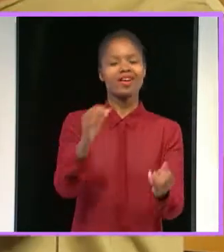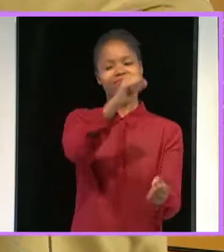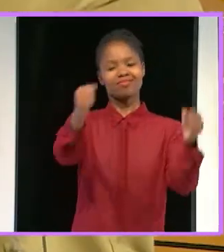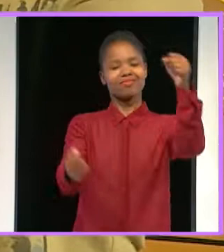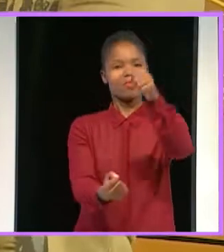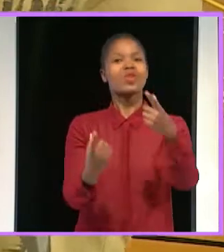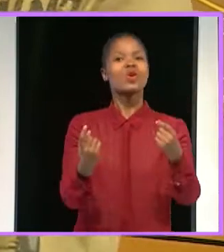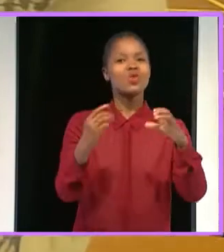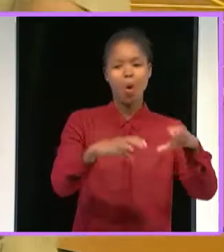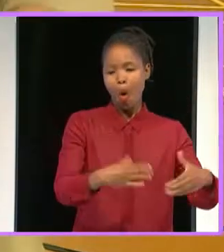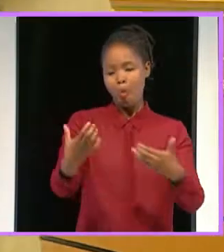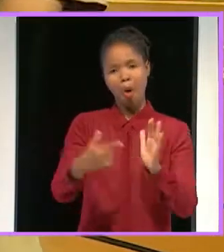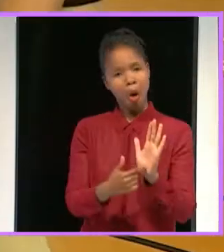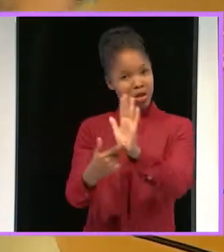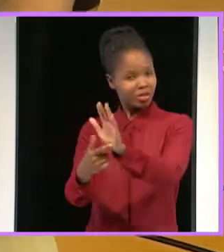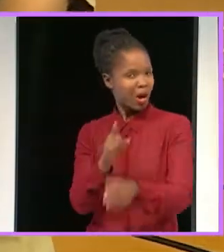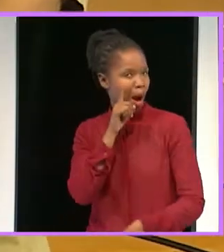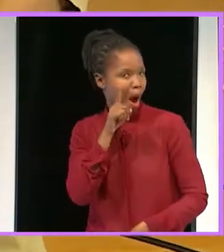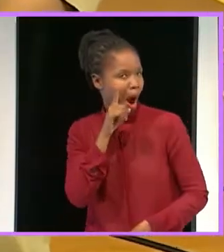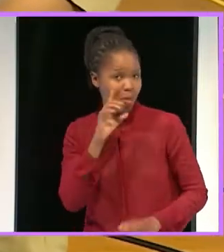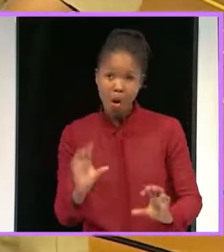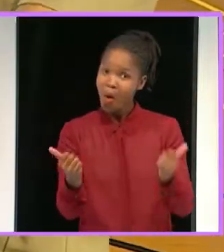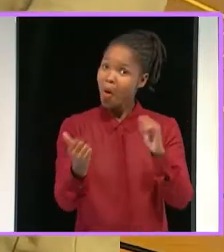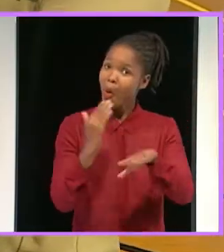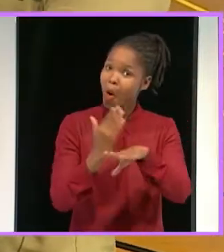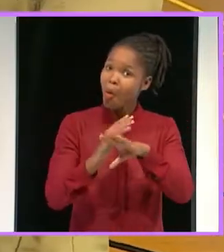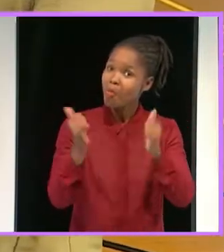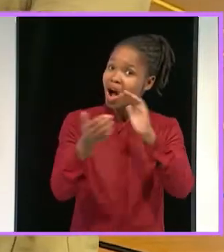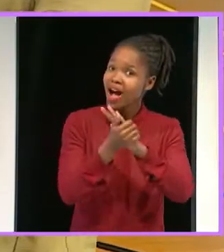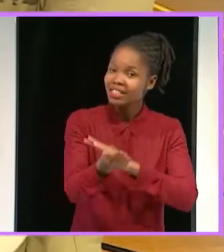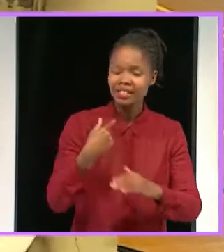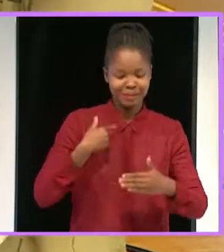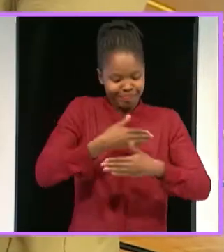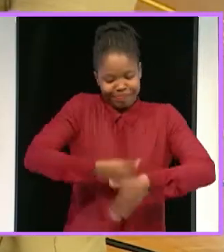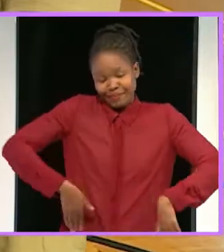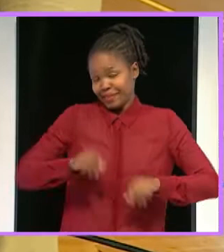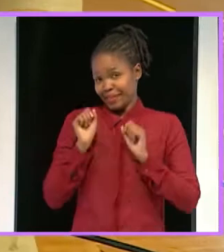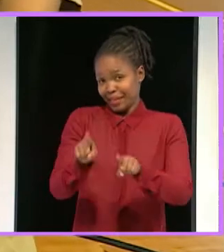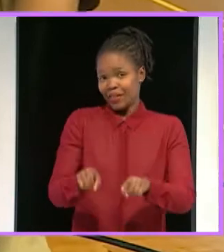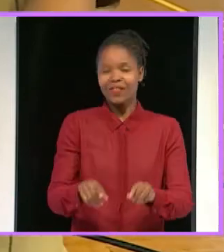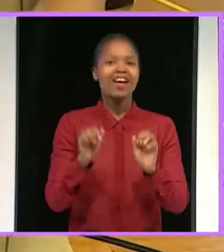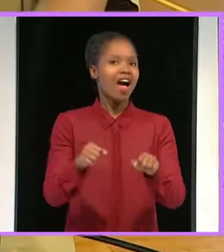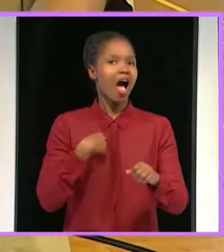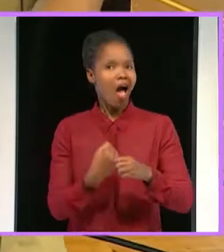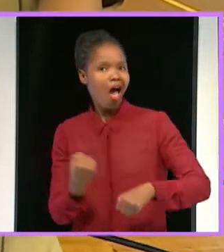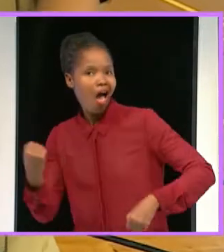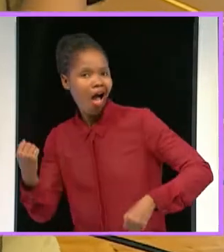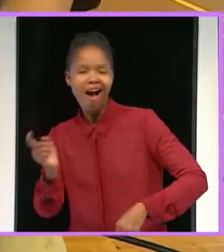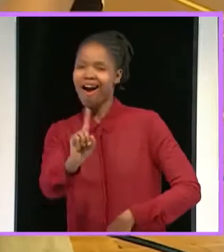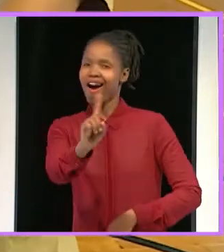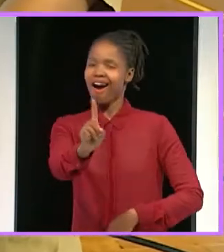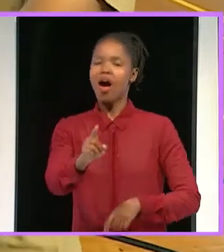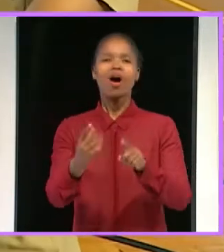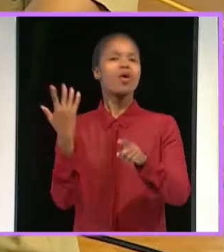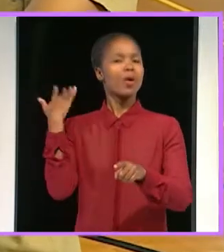I'm just gonna give him the ball, and then we're gonna see. If it's not working, I'm not involved. We'll definitely see. But before Ngbalega no Balega, remember